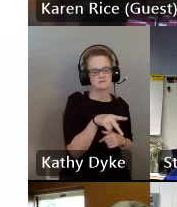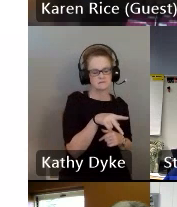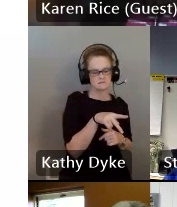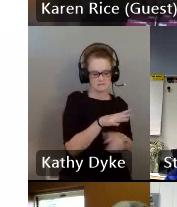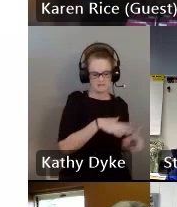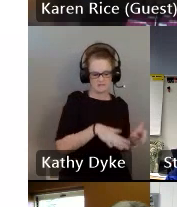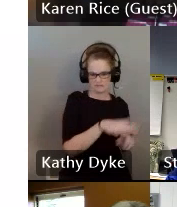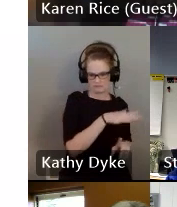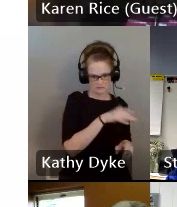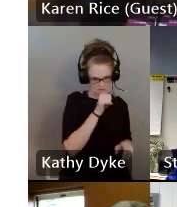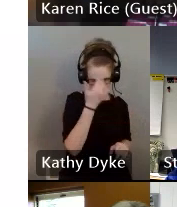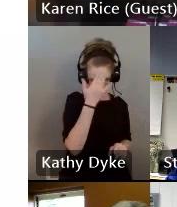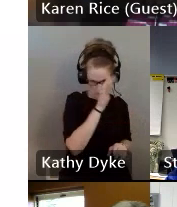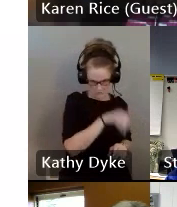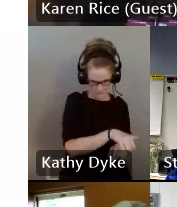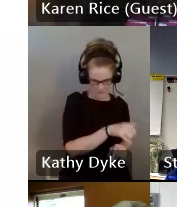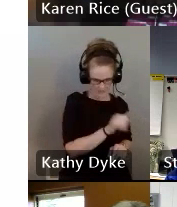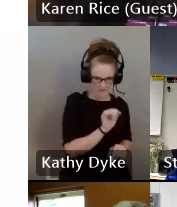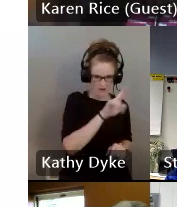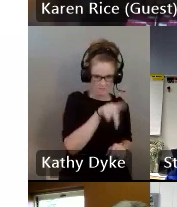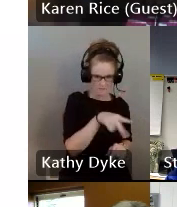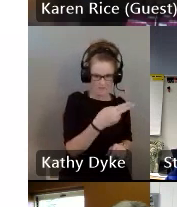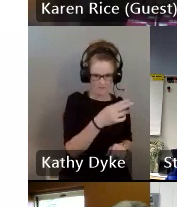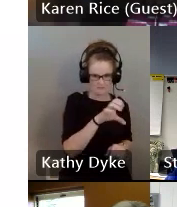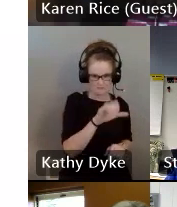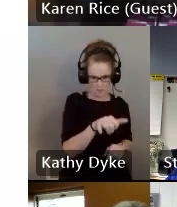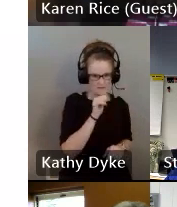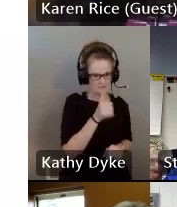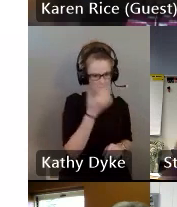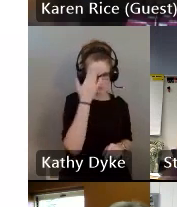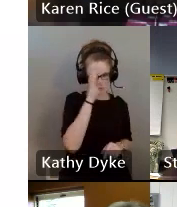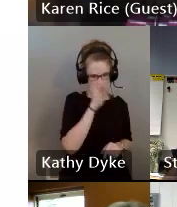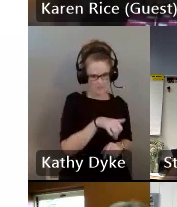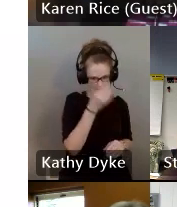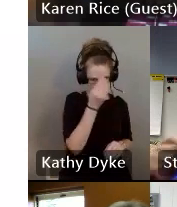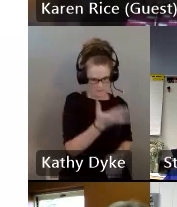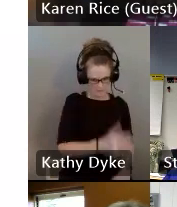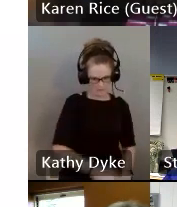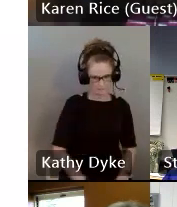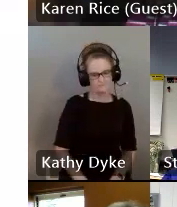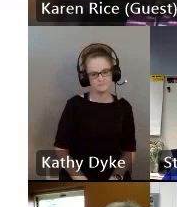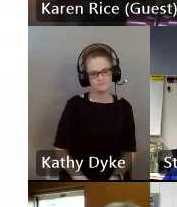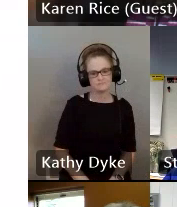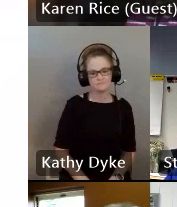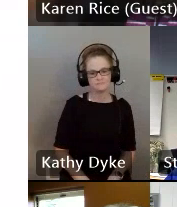aren't as familiar. The ARP HCY districts wouldn't be as familiar with.